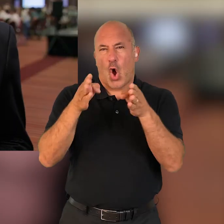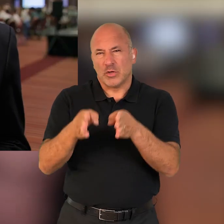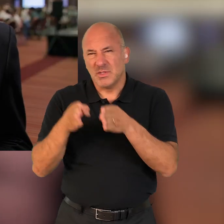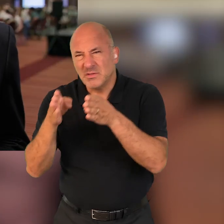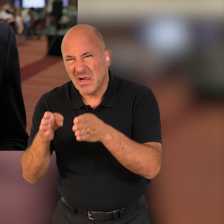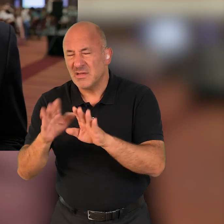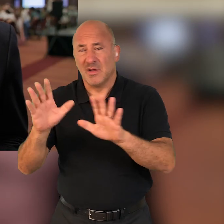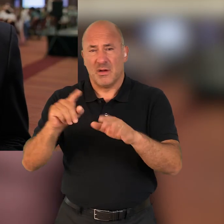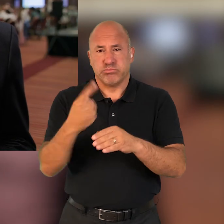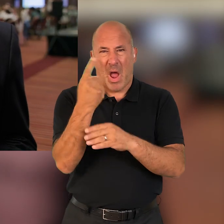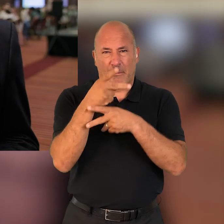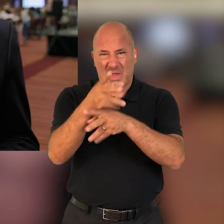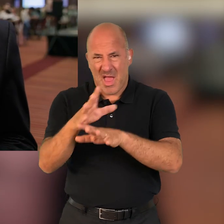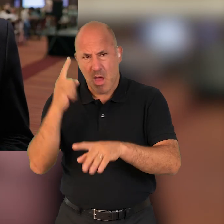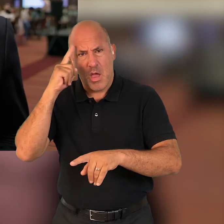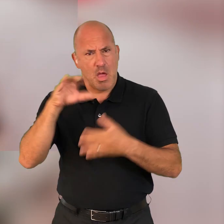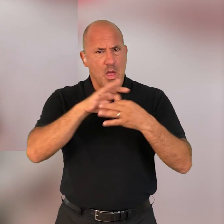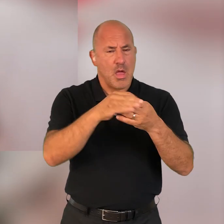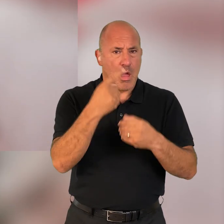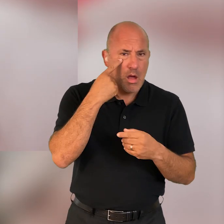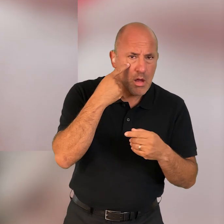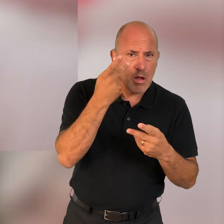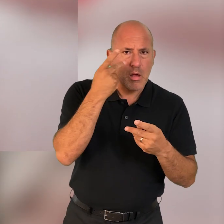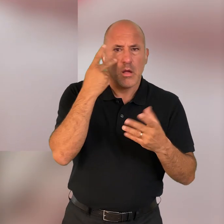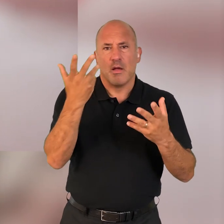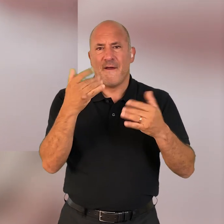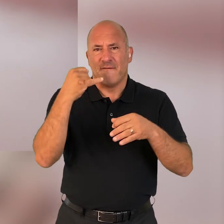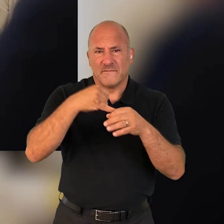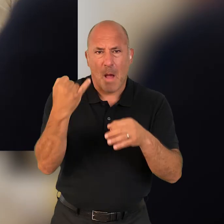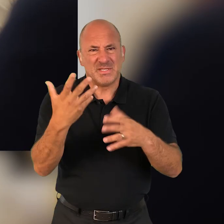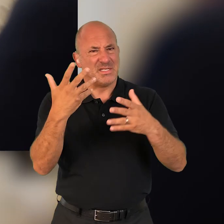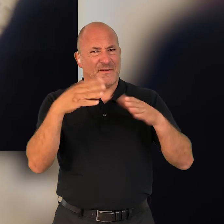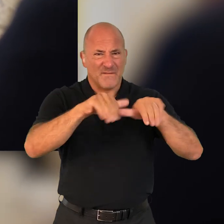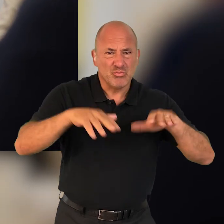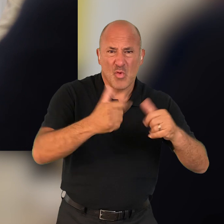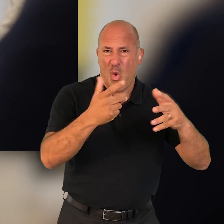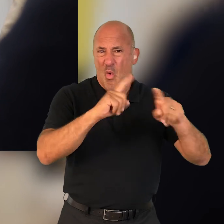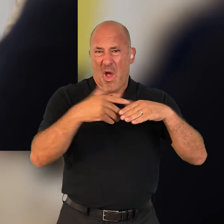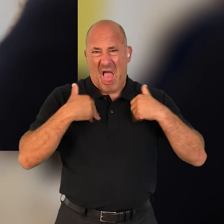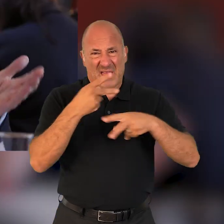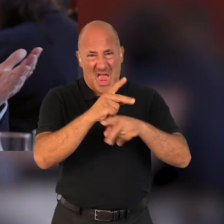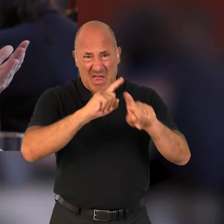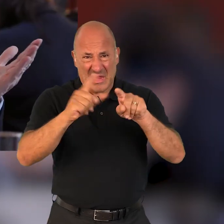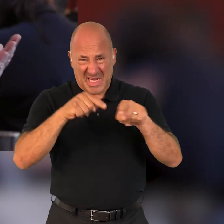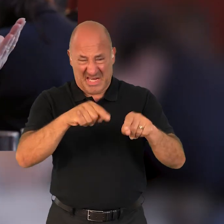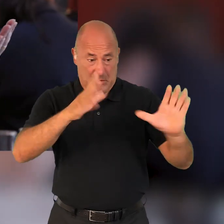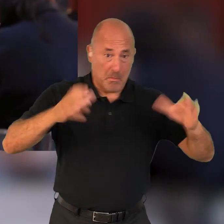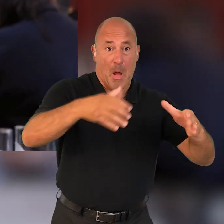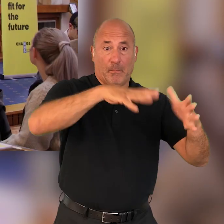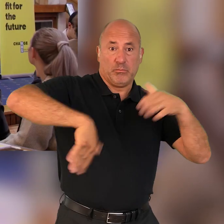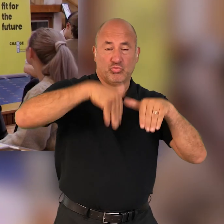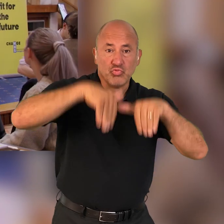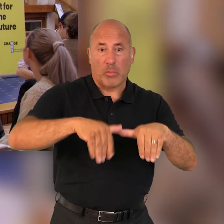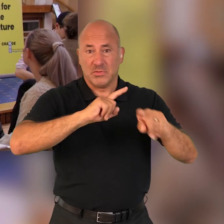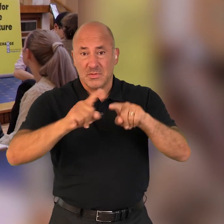doctors and hospitals, how do we work with primary care? How do we work with optometrists and pharmacists and physios and other healthcare specialists in the community to